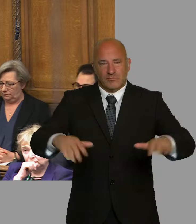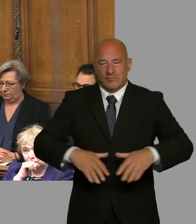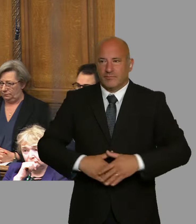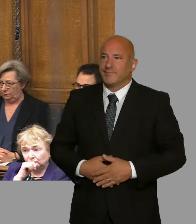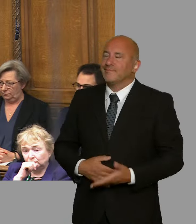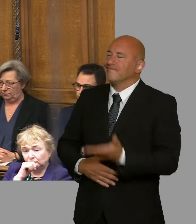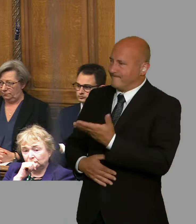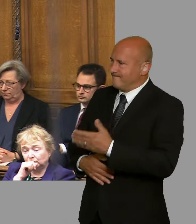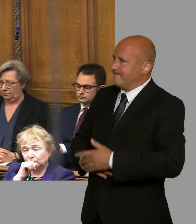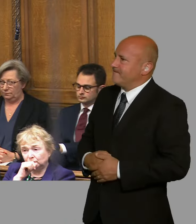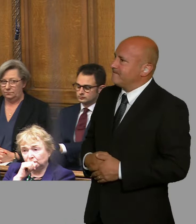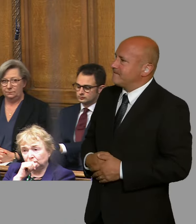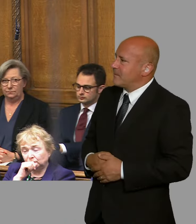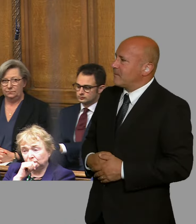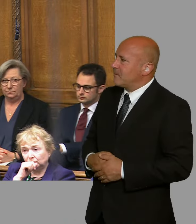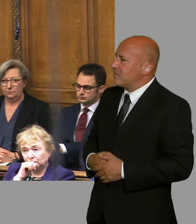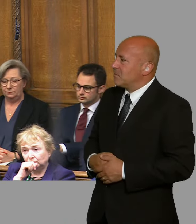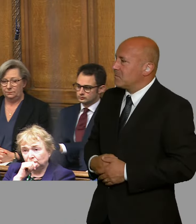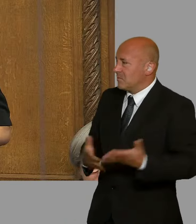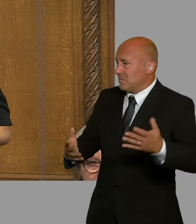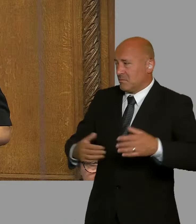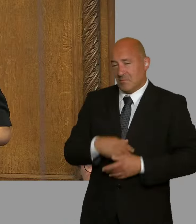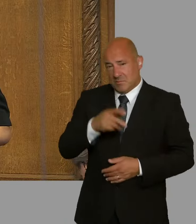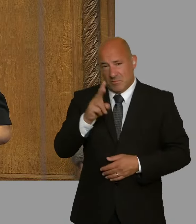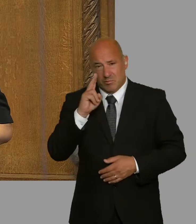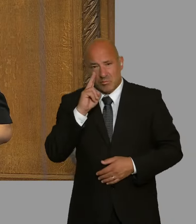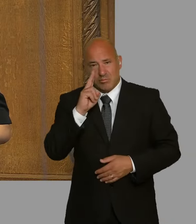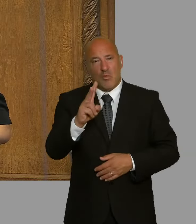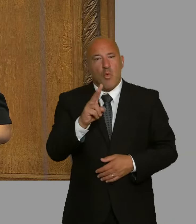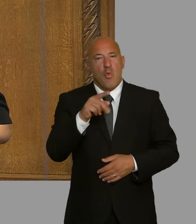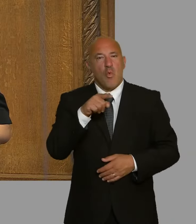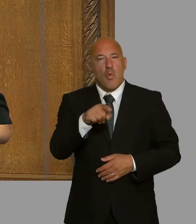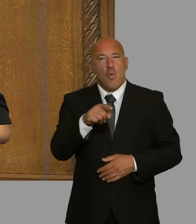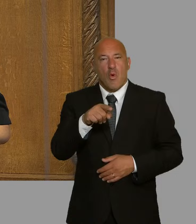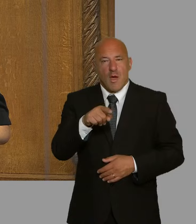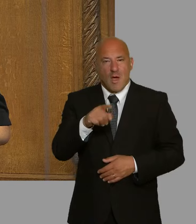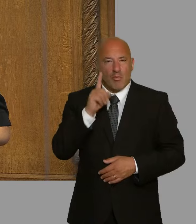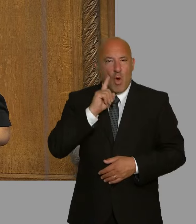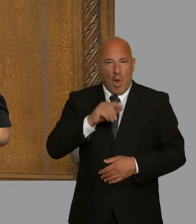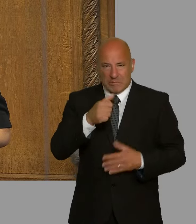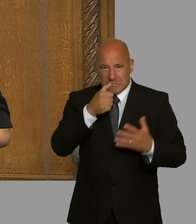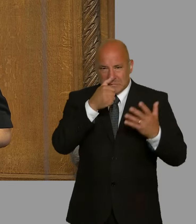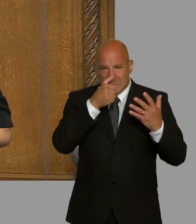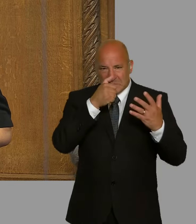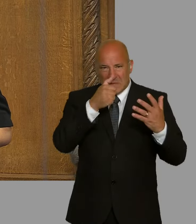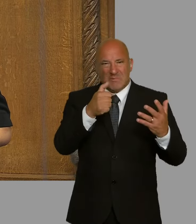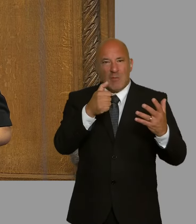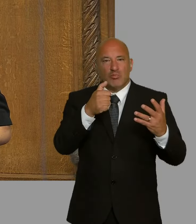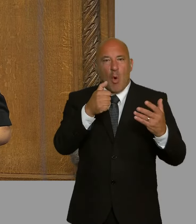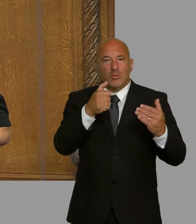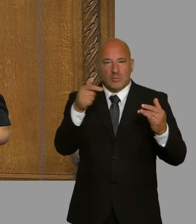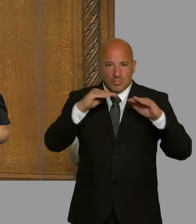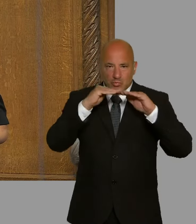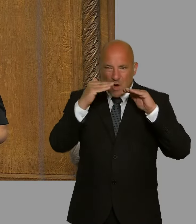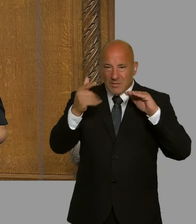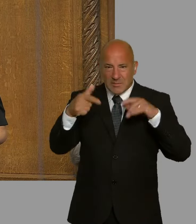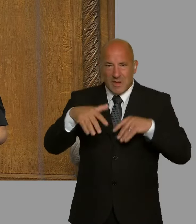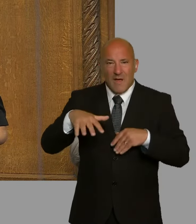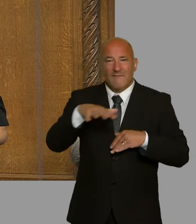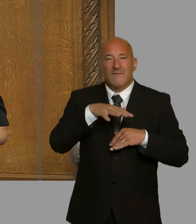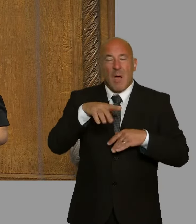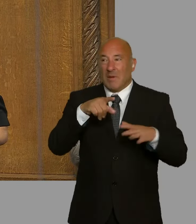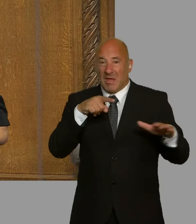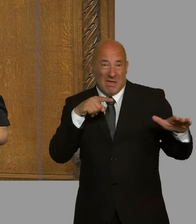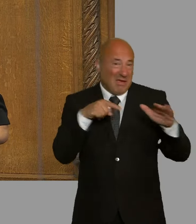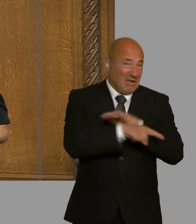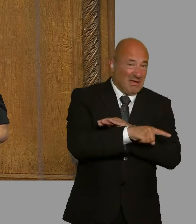with them forever. These are very dark days, and Gaza is a stain on the soul of humanity, and it is a further shame